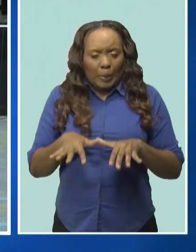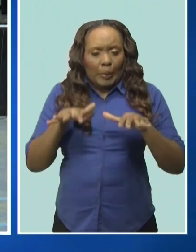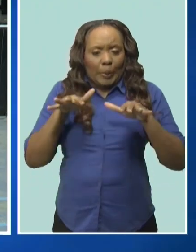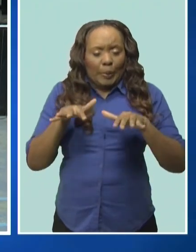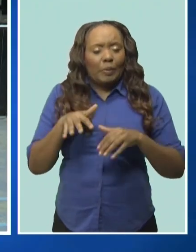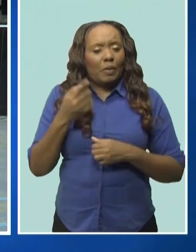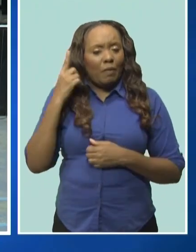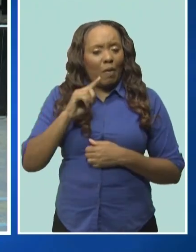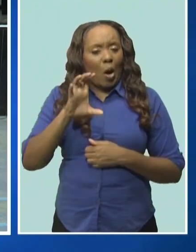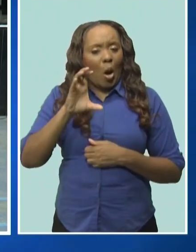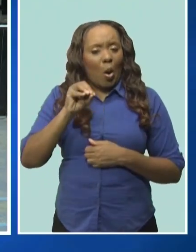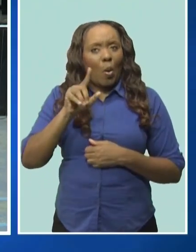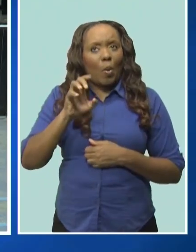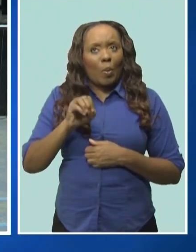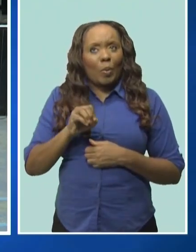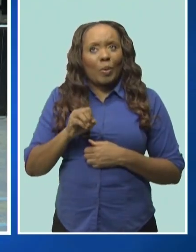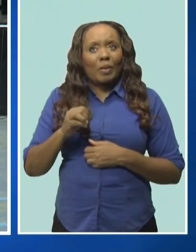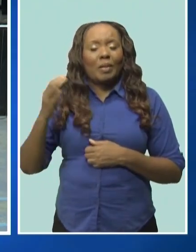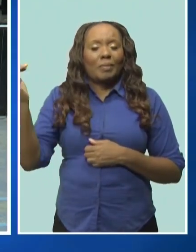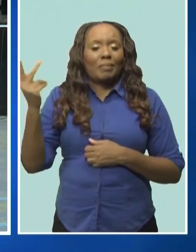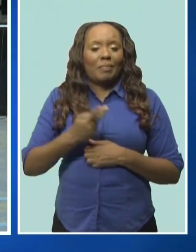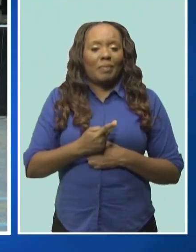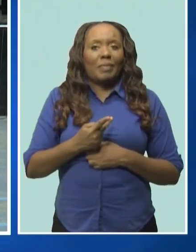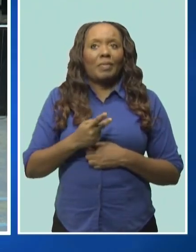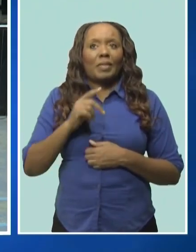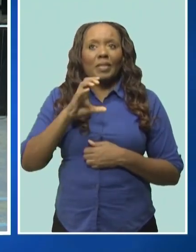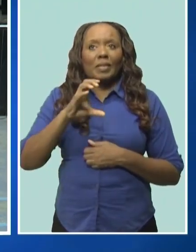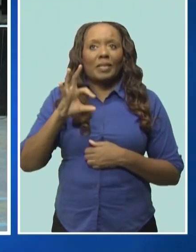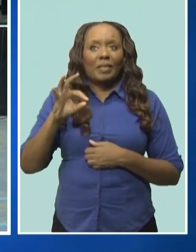can come back to Foundation,